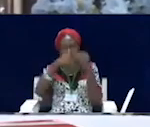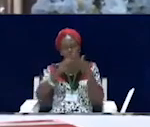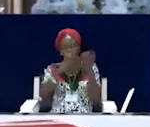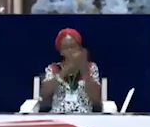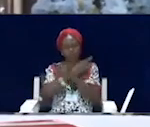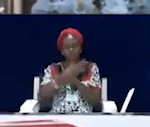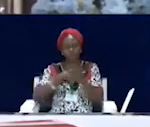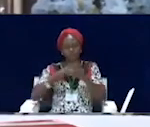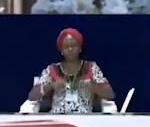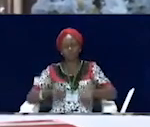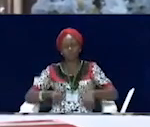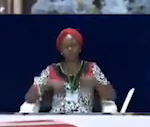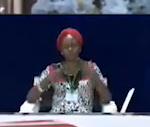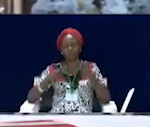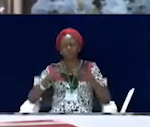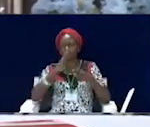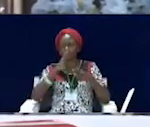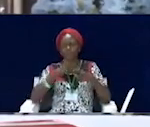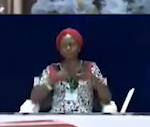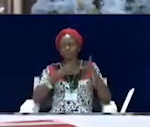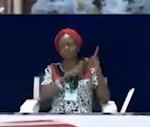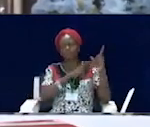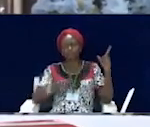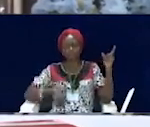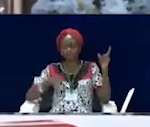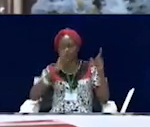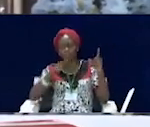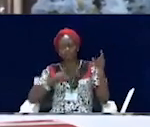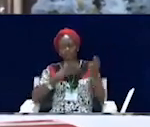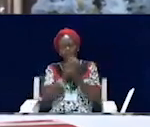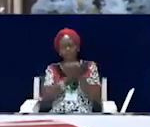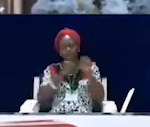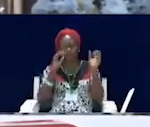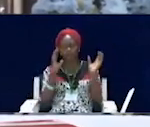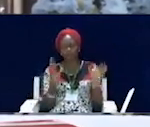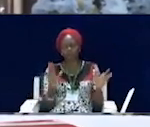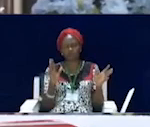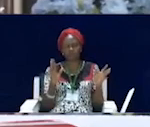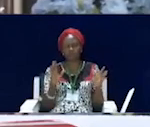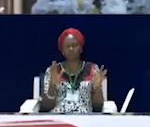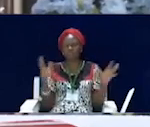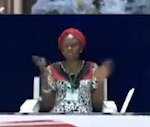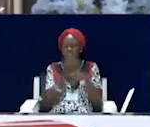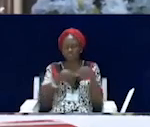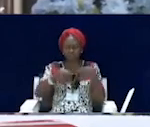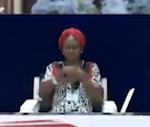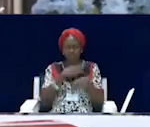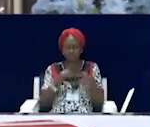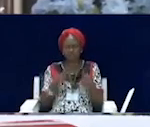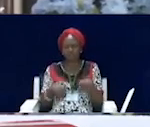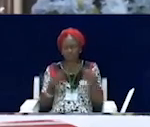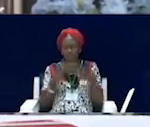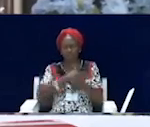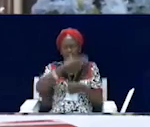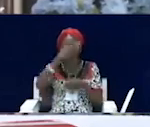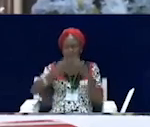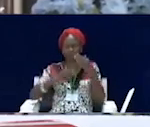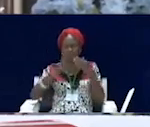life. Be my Lord. Be my Savior. Take over my life completely.